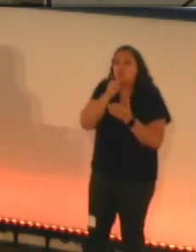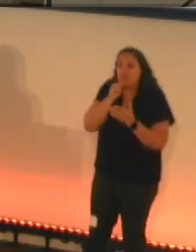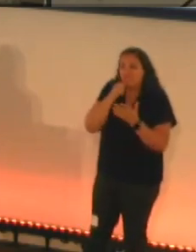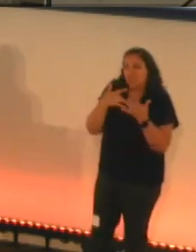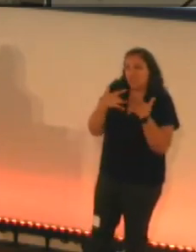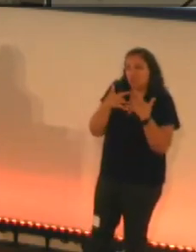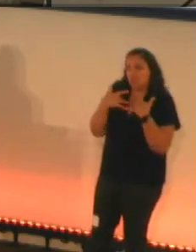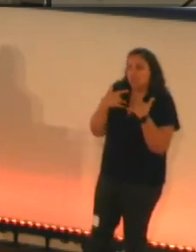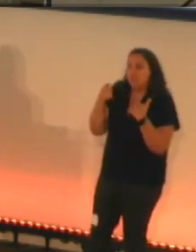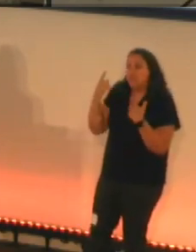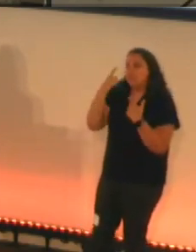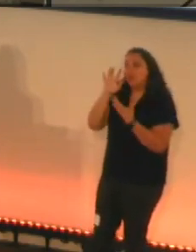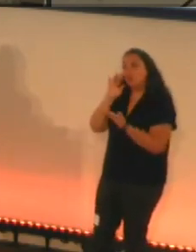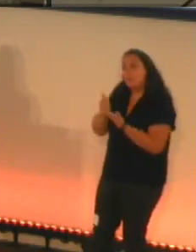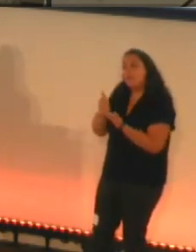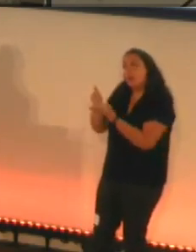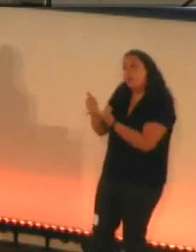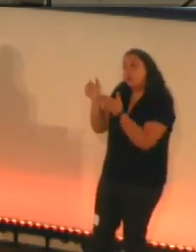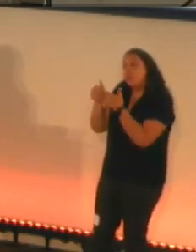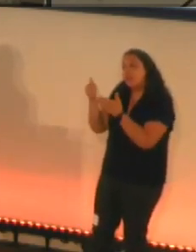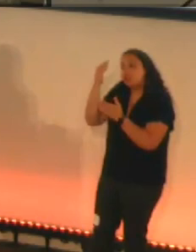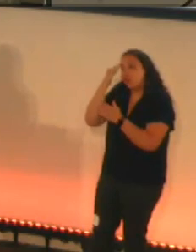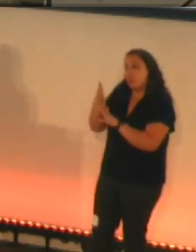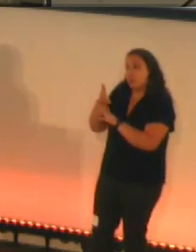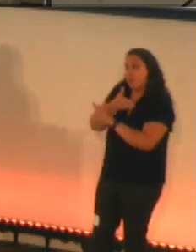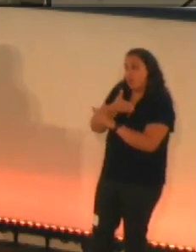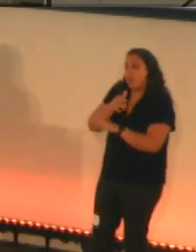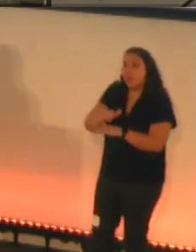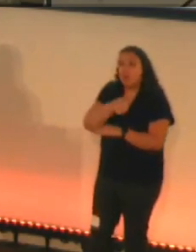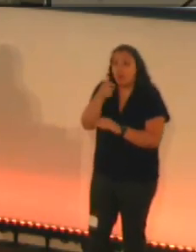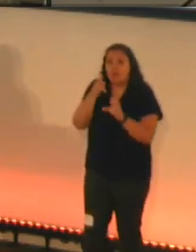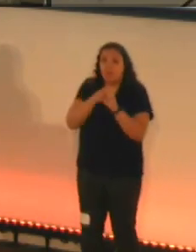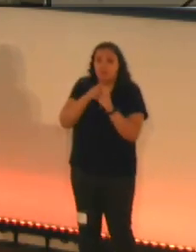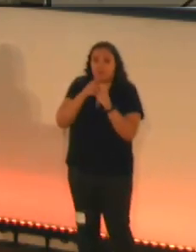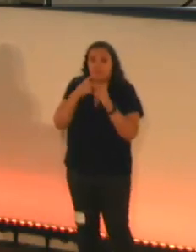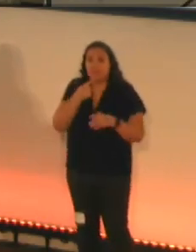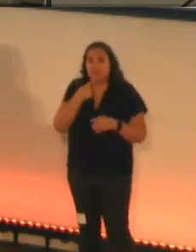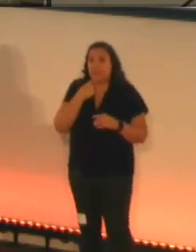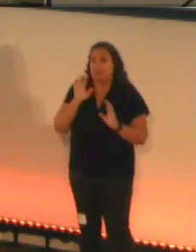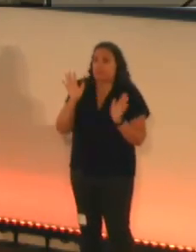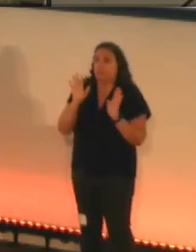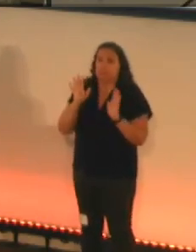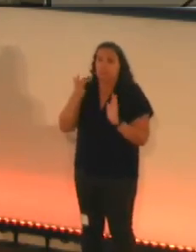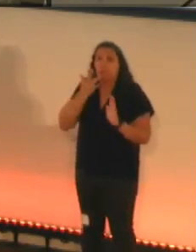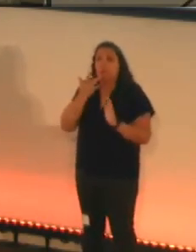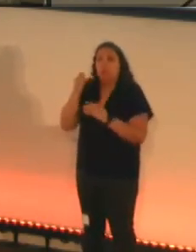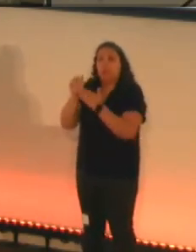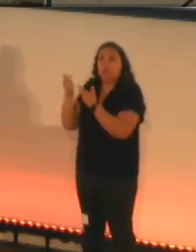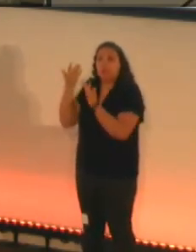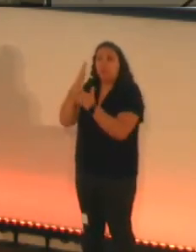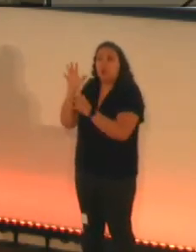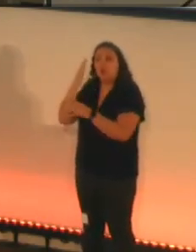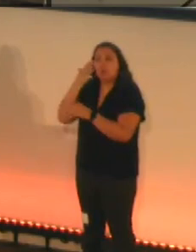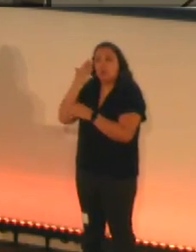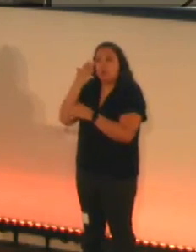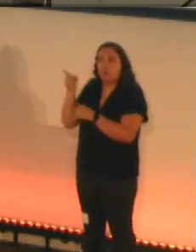said that it would be helpful for the guide to know that ahead of time, whereas other participants said that they would rather not have the guide to know that